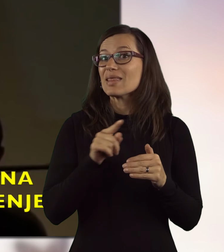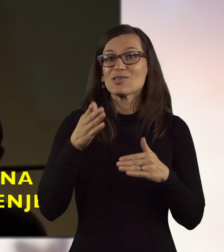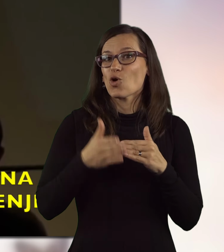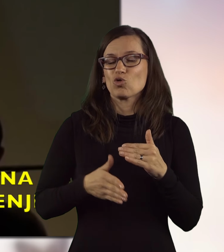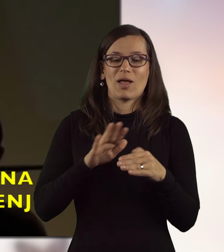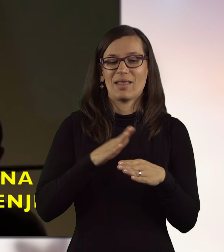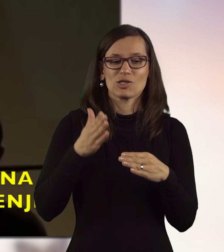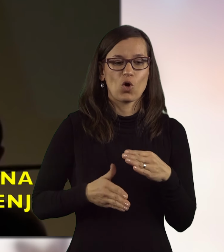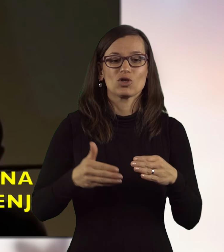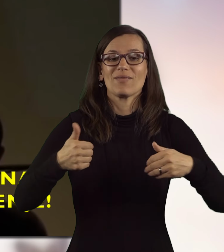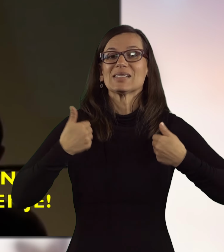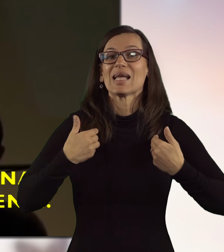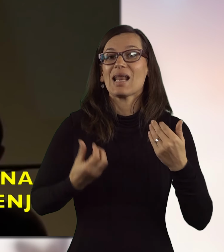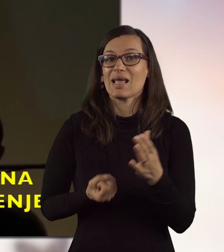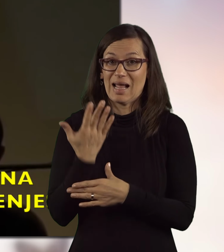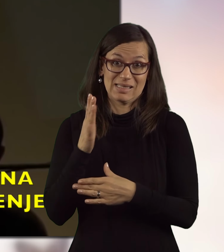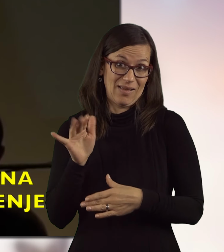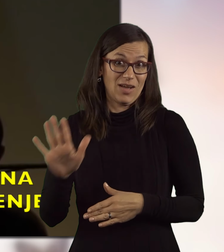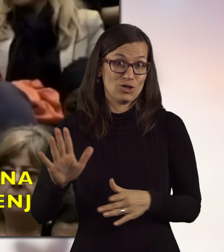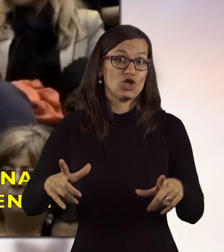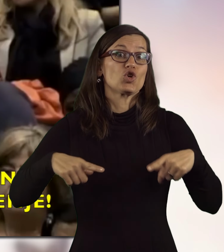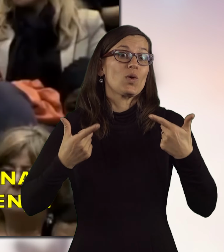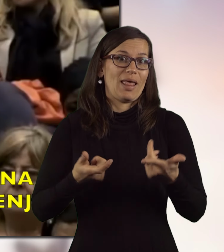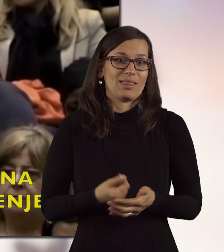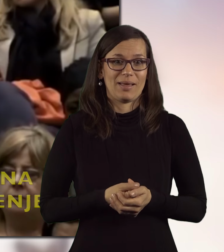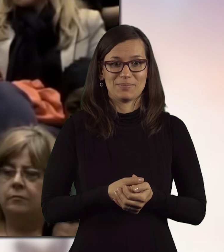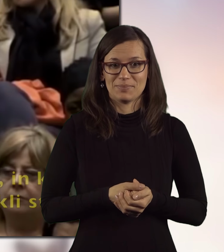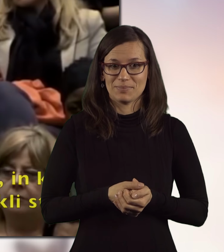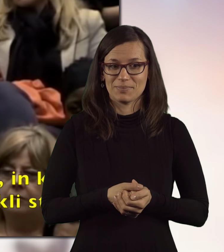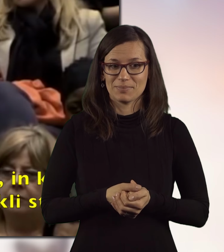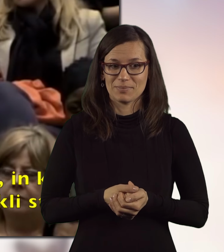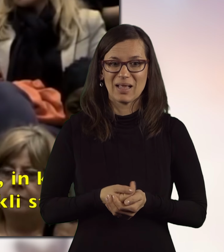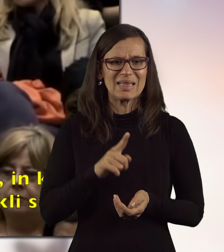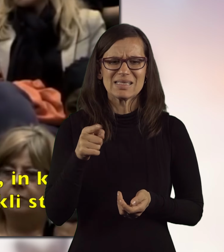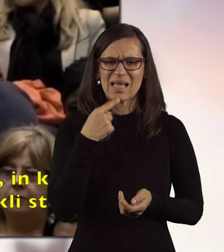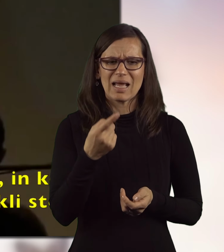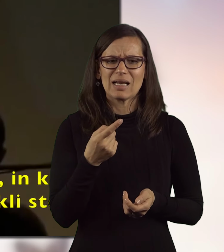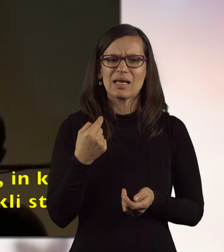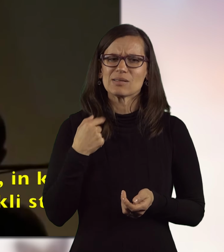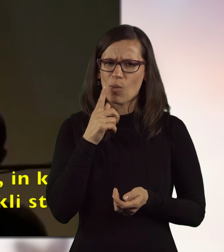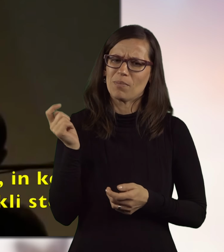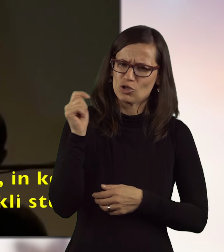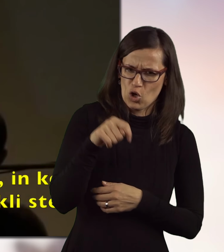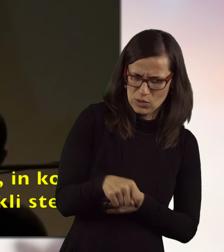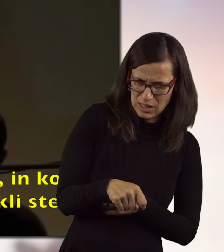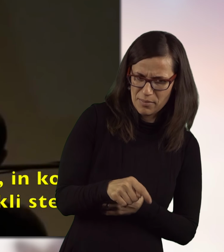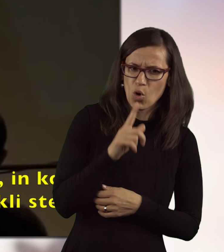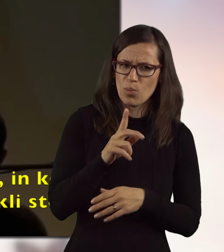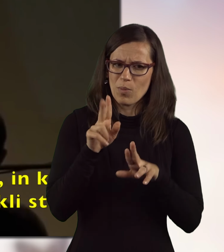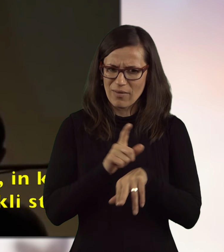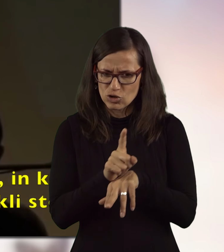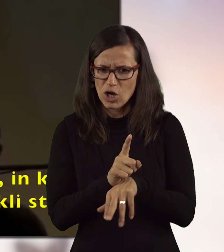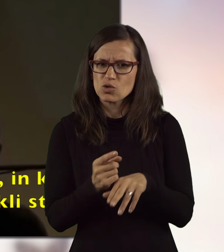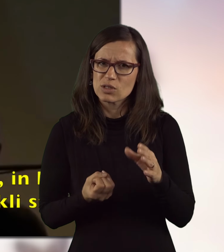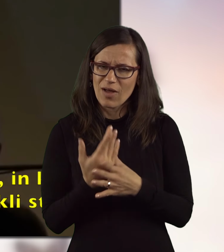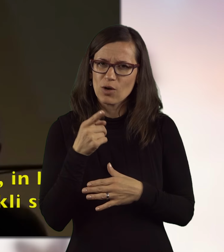unending, joyful expansion is your life, you see. You didn't say, I'll go forth, and when the time is right,